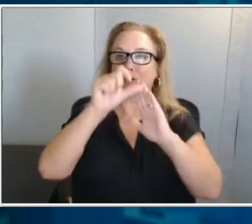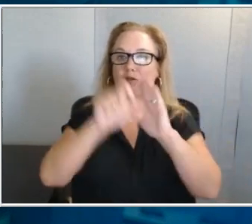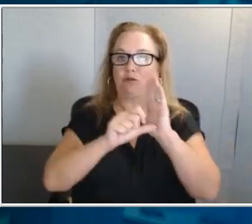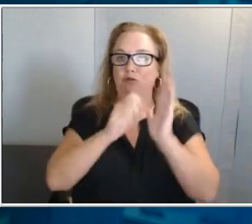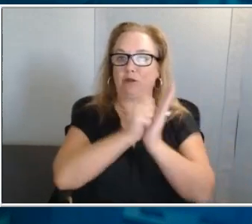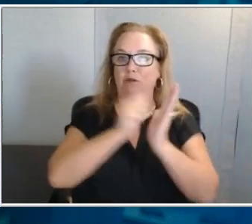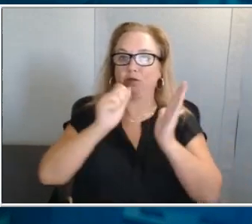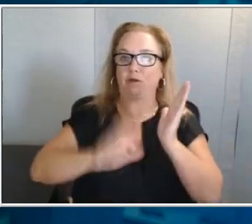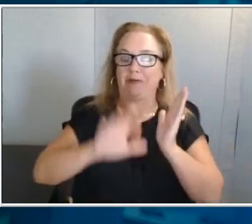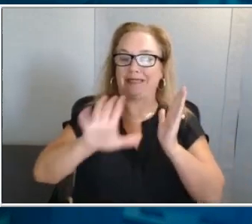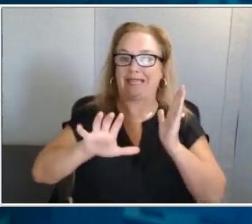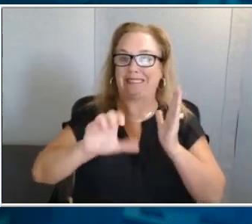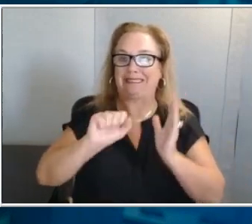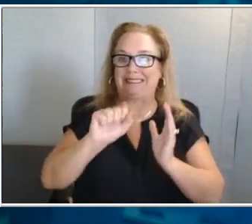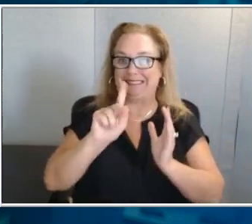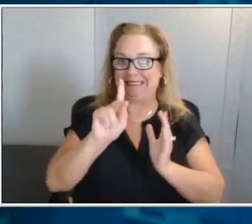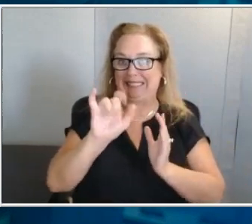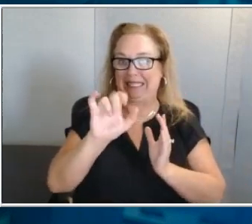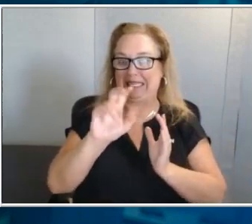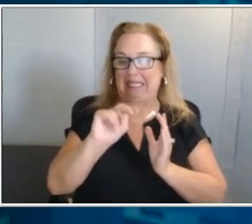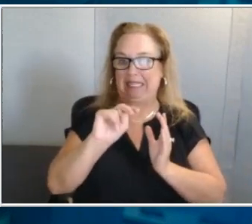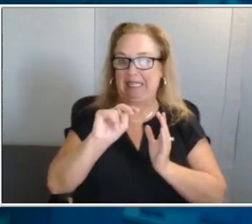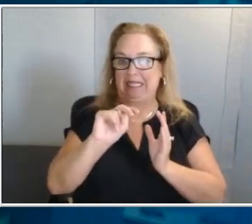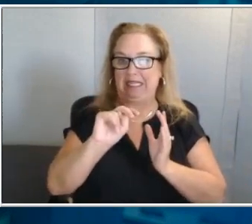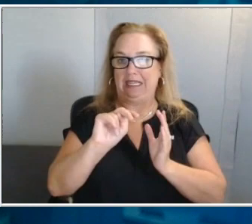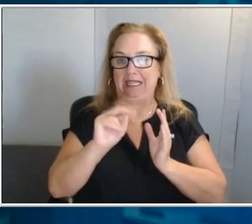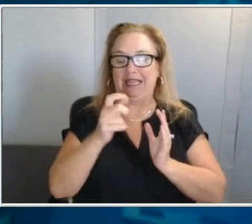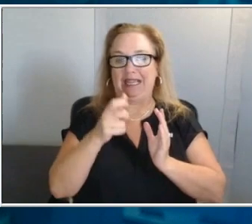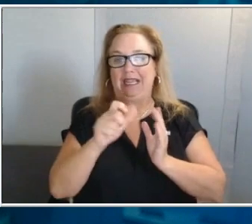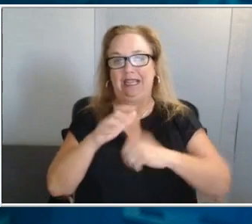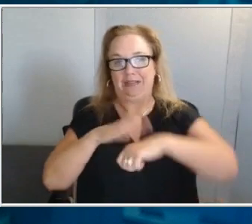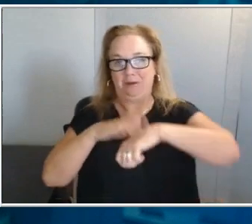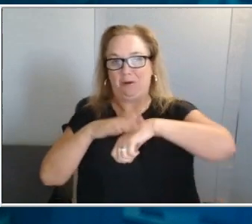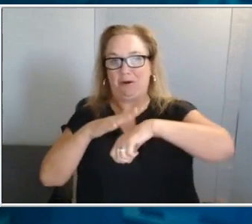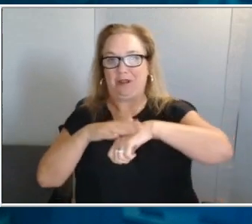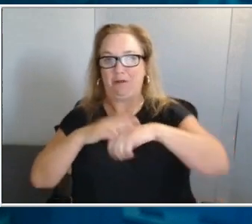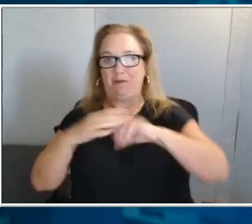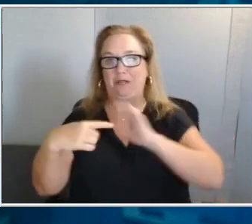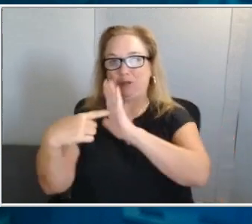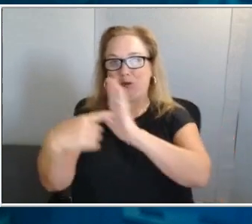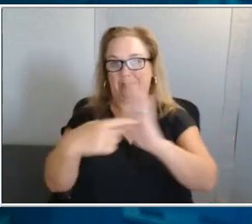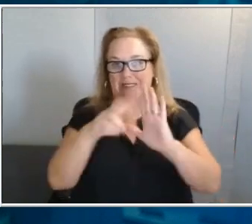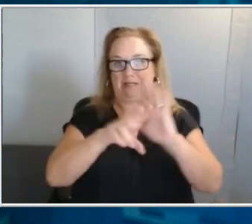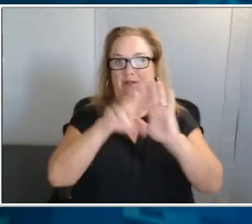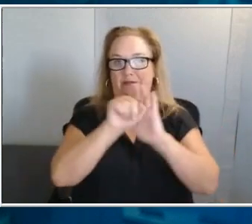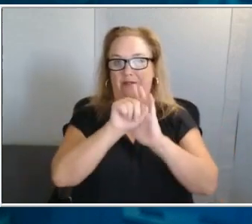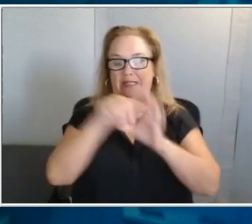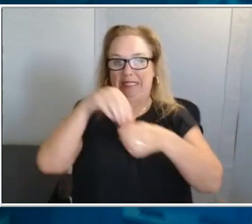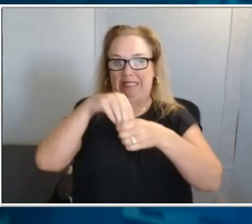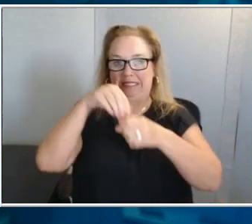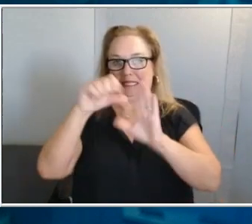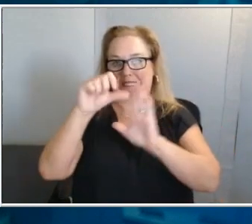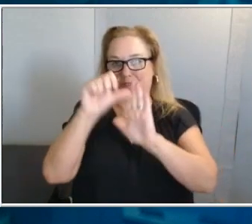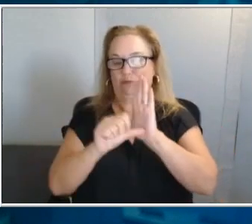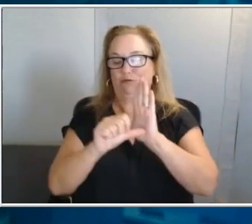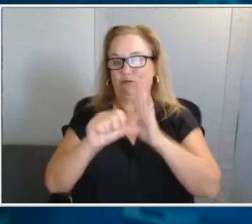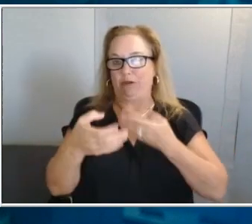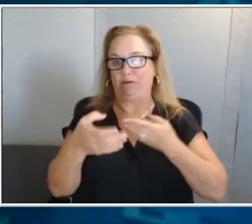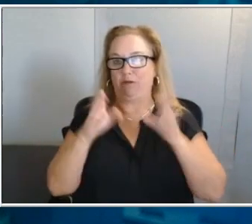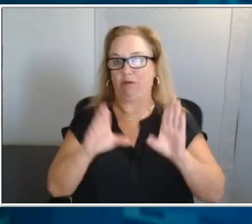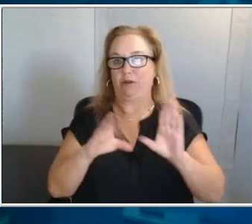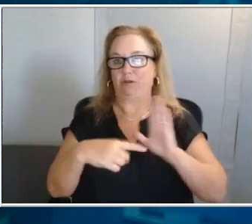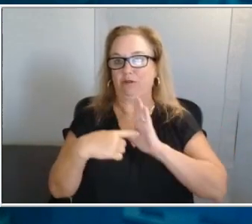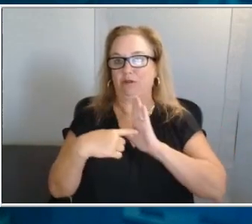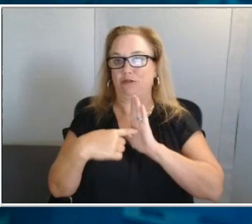remove that excess skin. And a warning for any squeamish viewers, we will be showing some video from inside the operating room, which includes the surgery